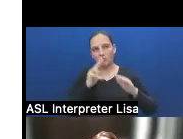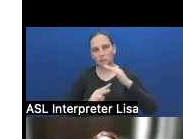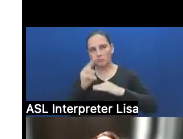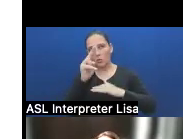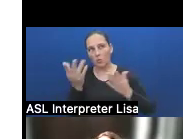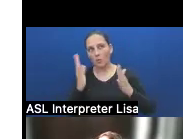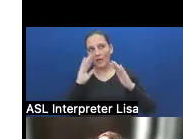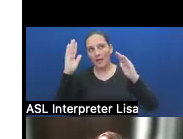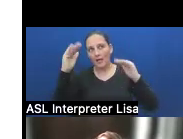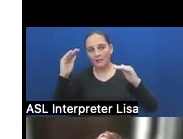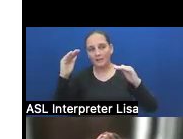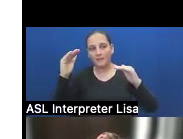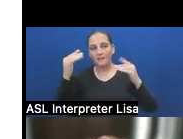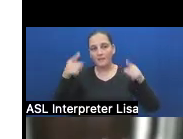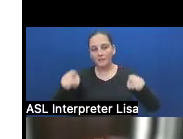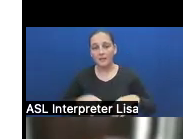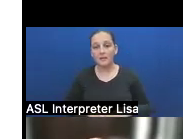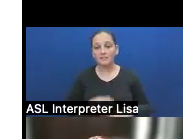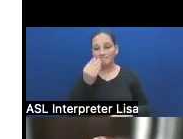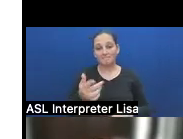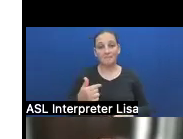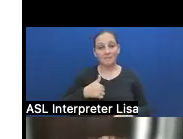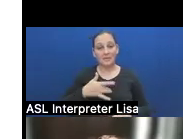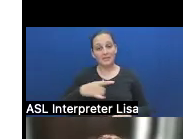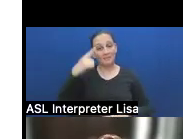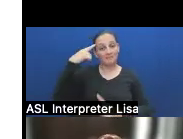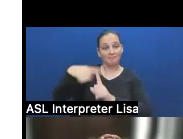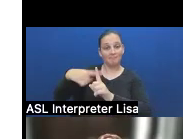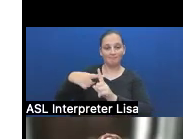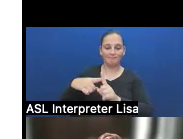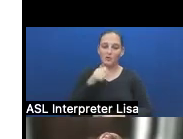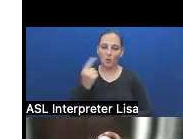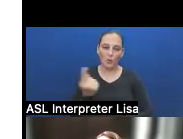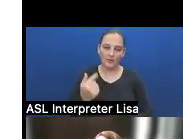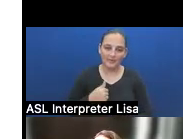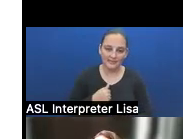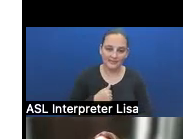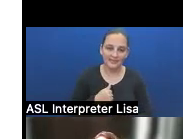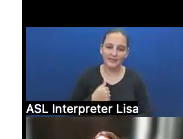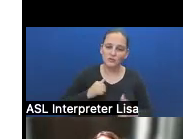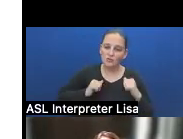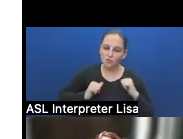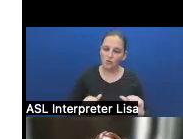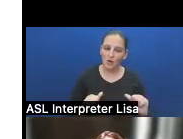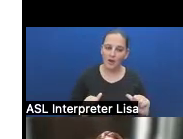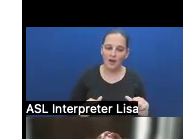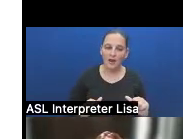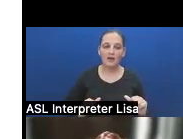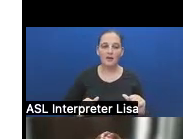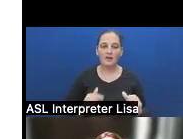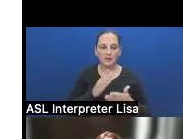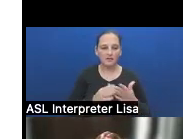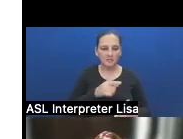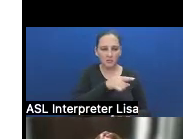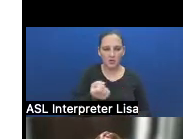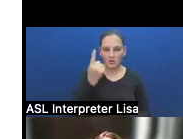I am not an optimistic person, generally speaking, though I try to be. As most people here, I'm assuming have some understanding of the Title